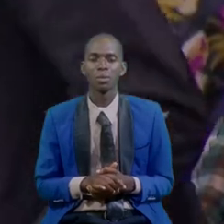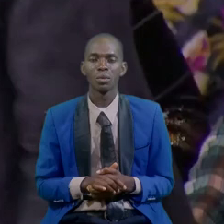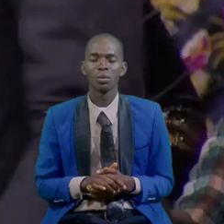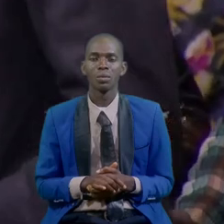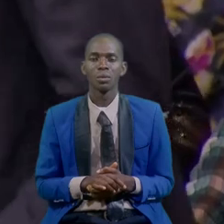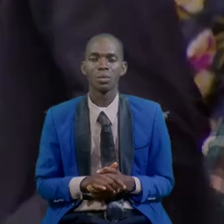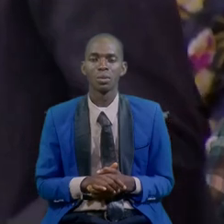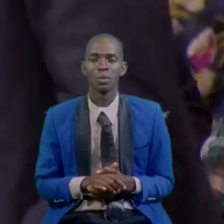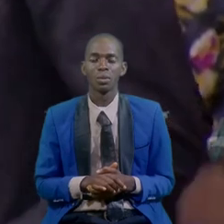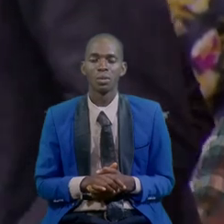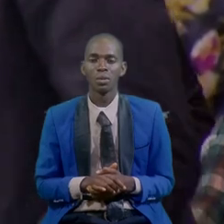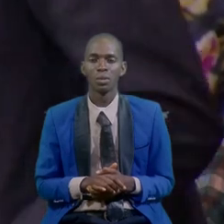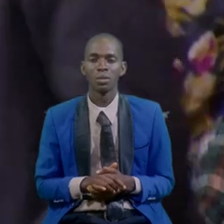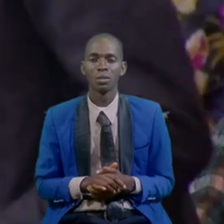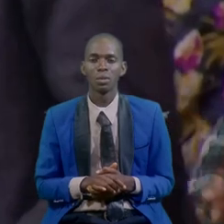Come alive.